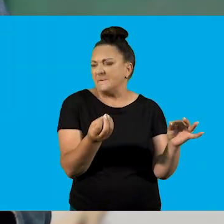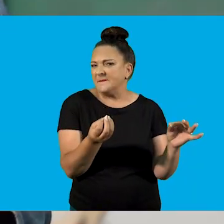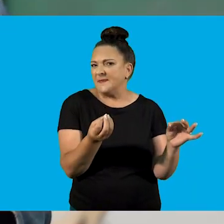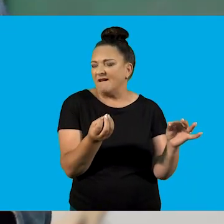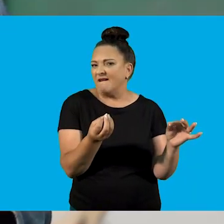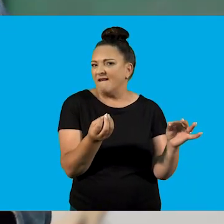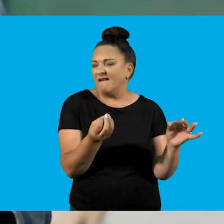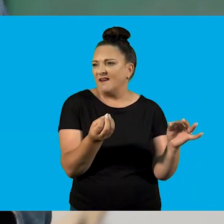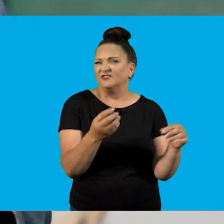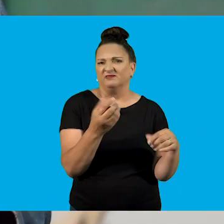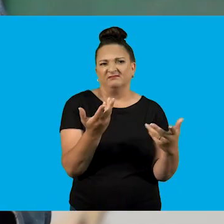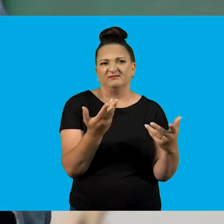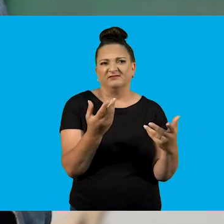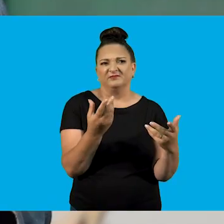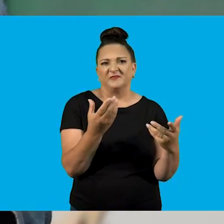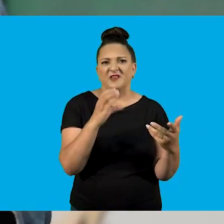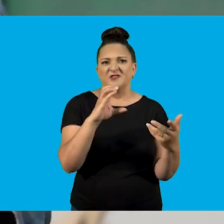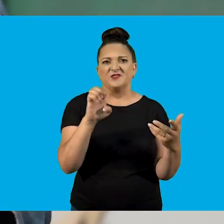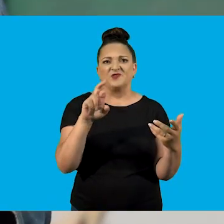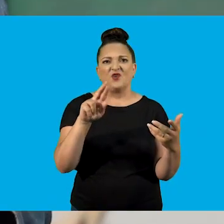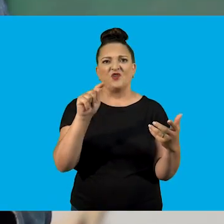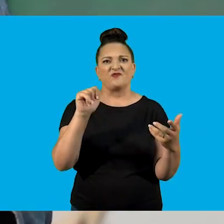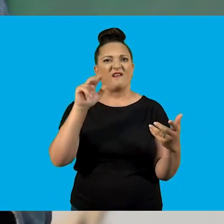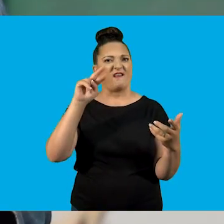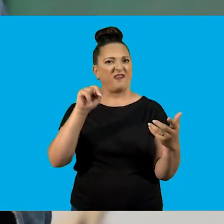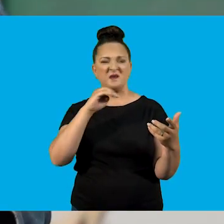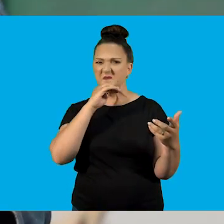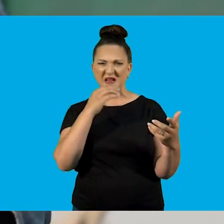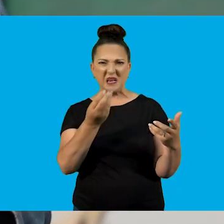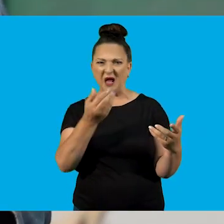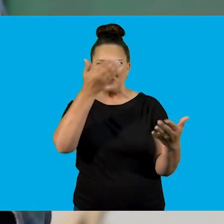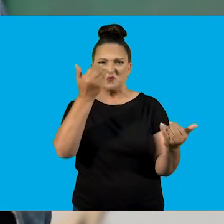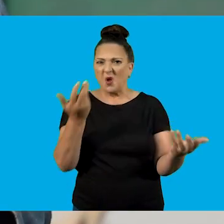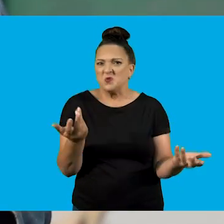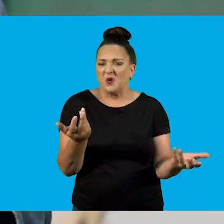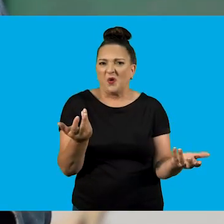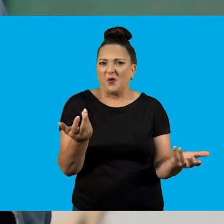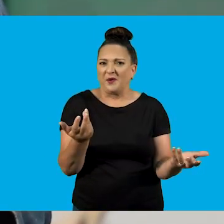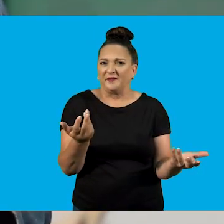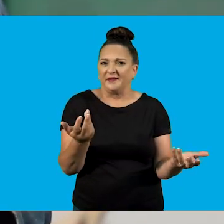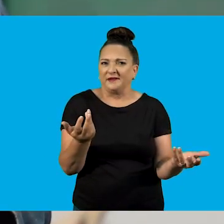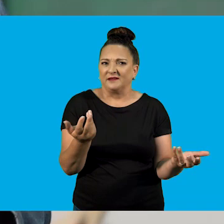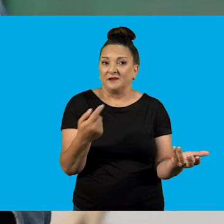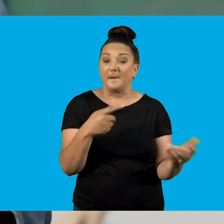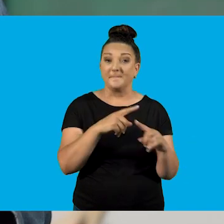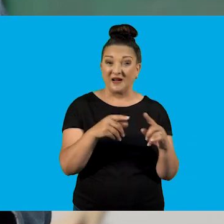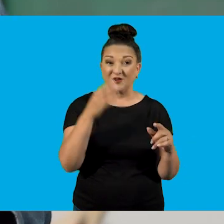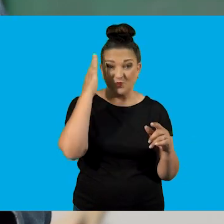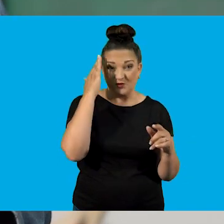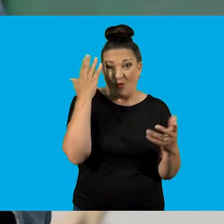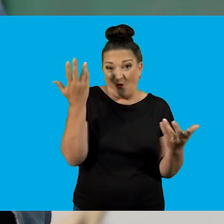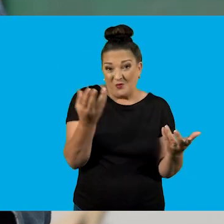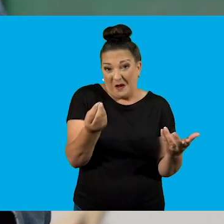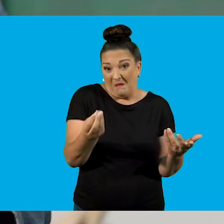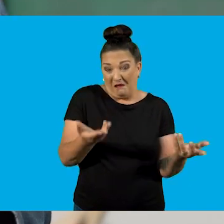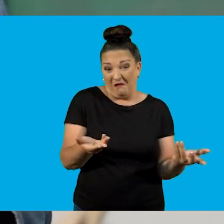a variable is a letter that represents a number. So in this case, we don't know what number is being spoken of here, but we do know that